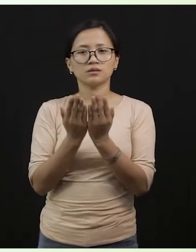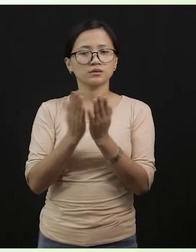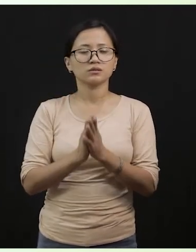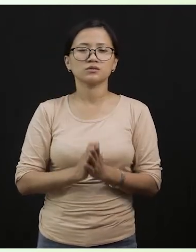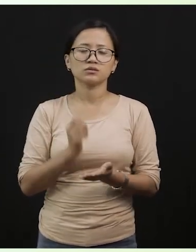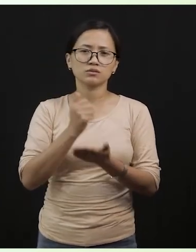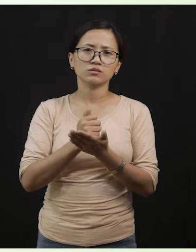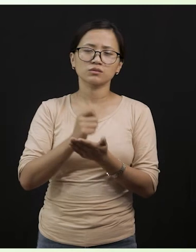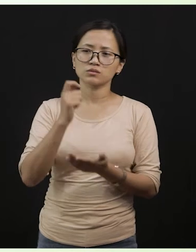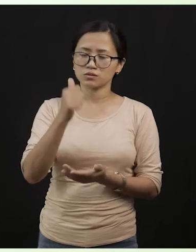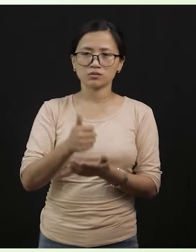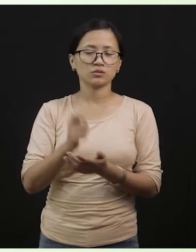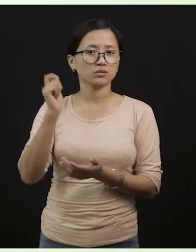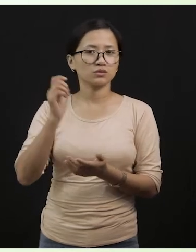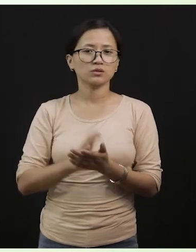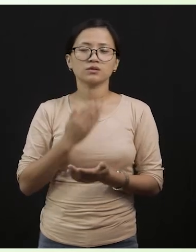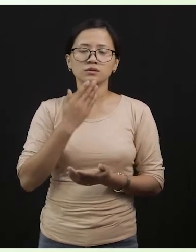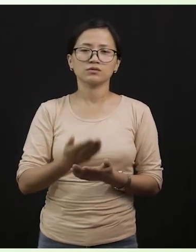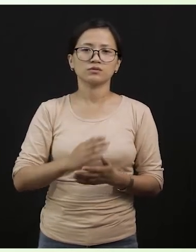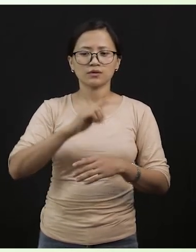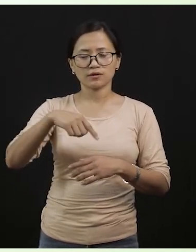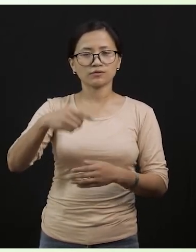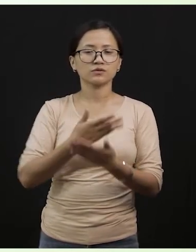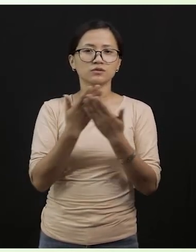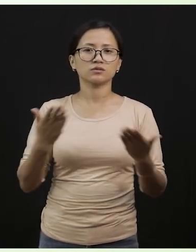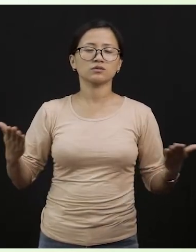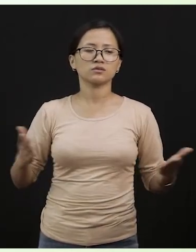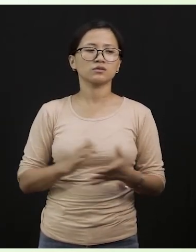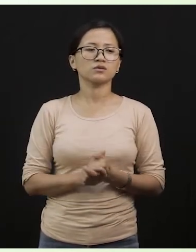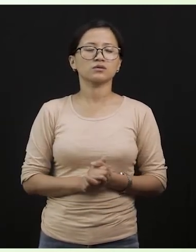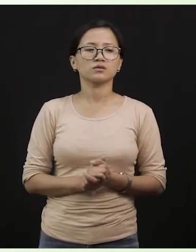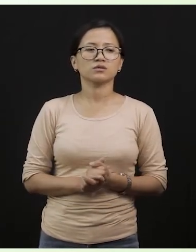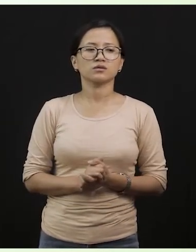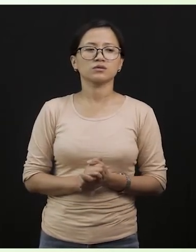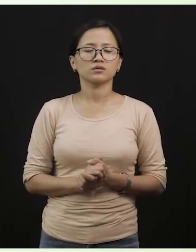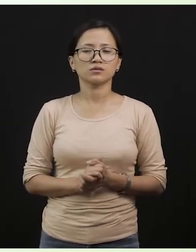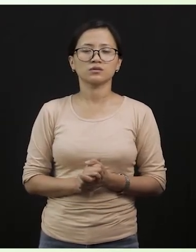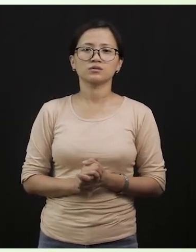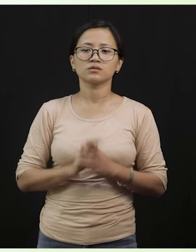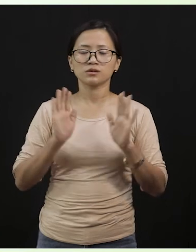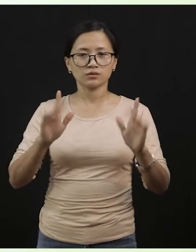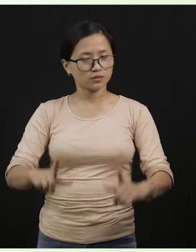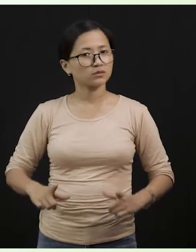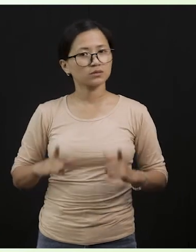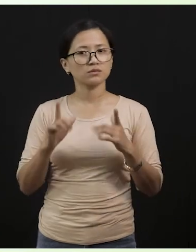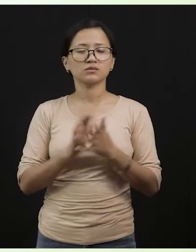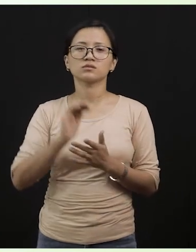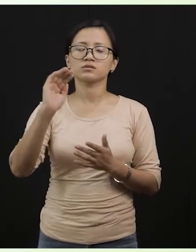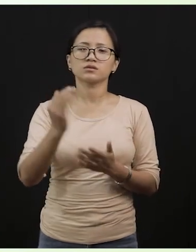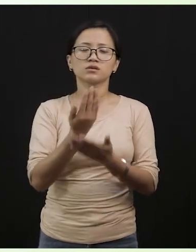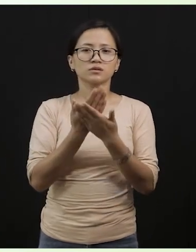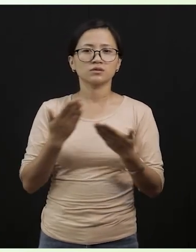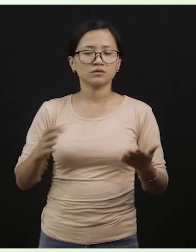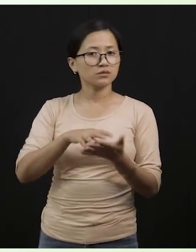do good deeds and also thank God for everything, okay? We should thank God for everything that we have in our life. Those are some things that